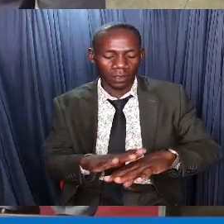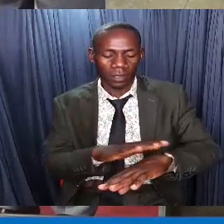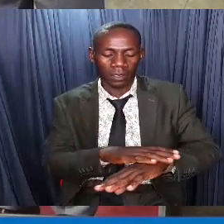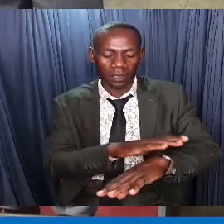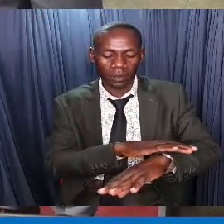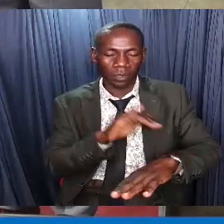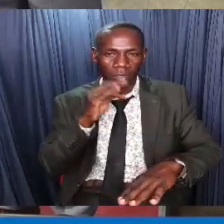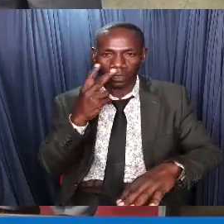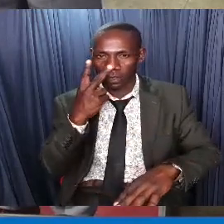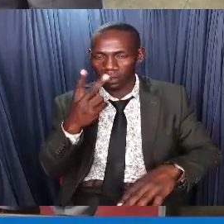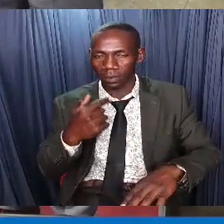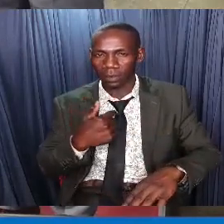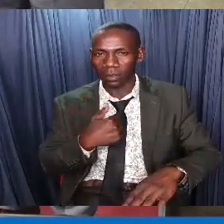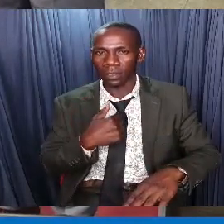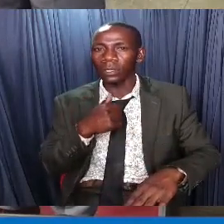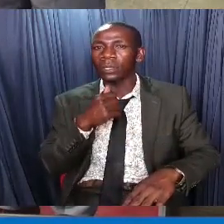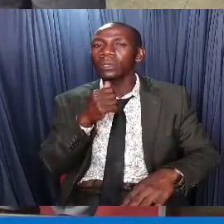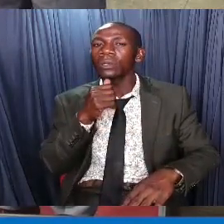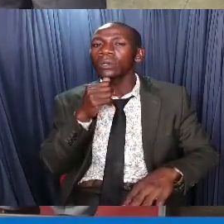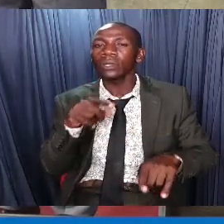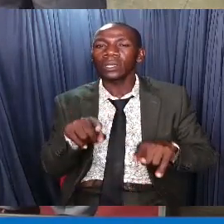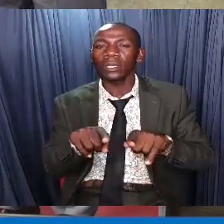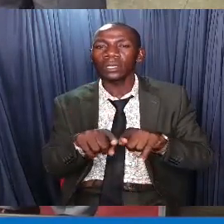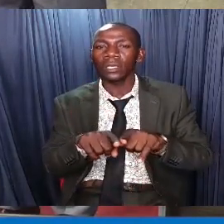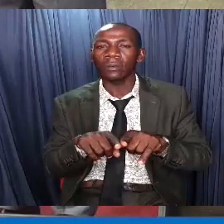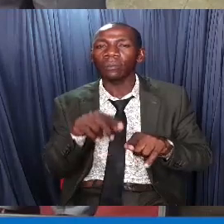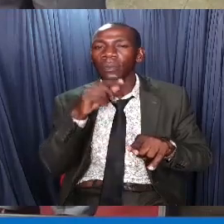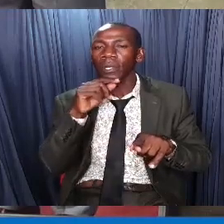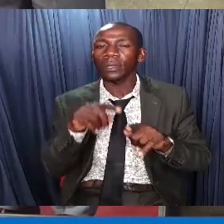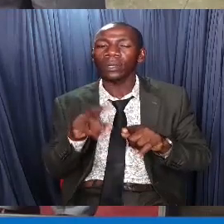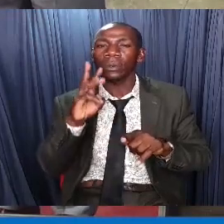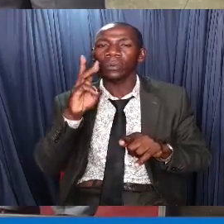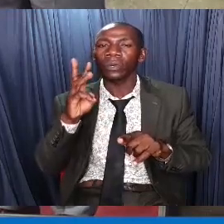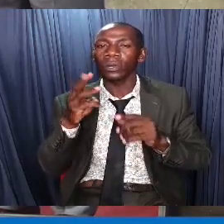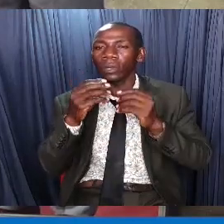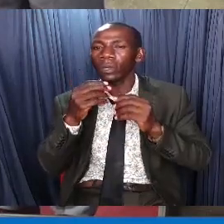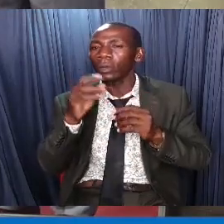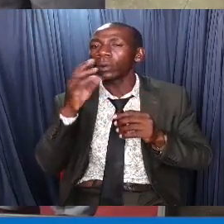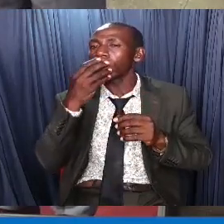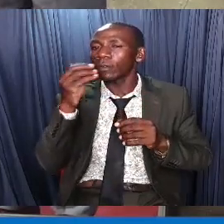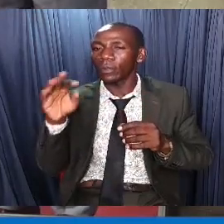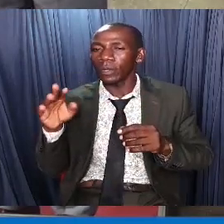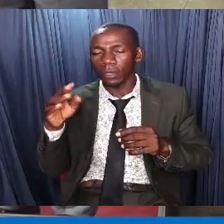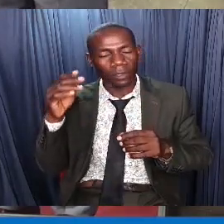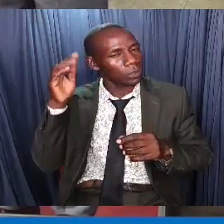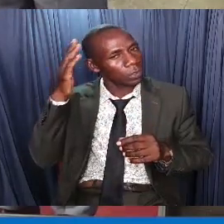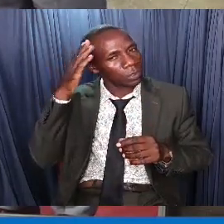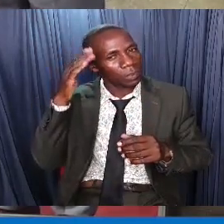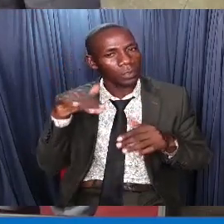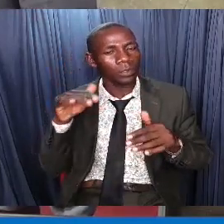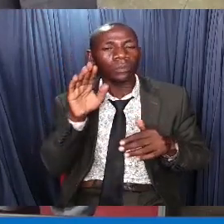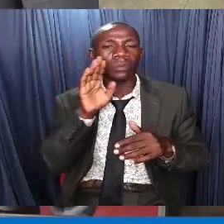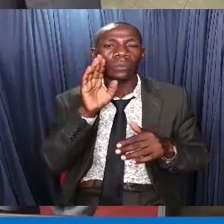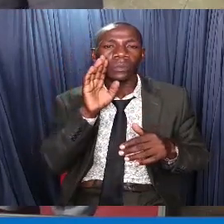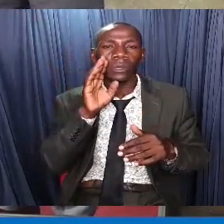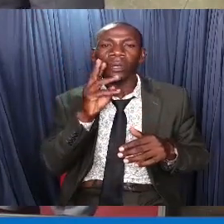aone mimi. Suppose he touches on me. Si yule shetani lani. Knows I'm not the one. Atajua nimefanya uongo. He'll curse me. Mama akasema hiyo lana